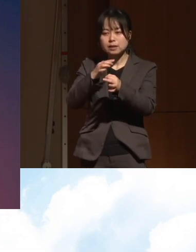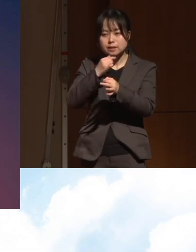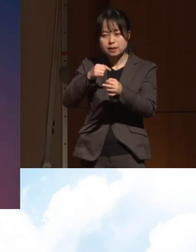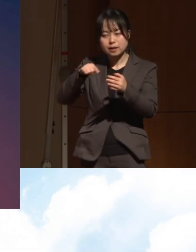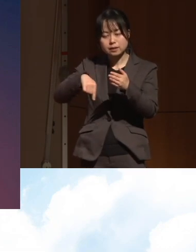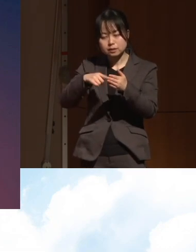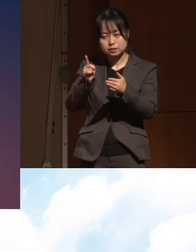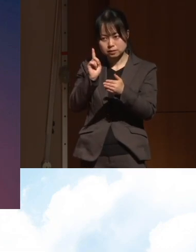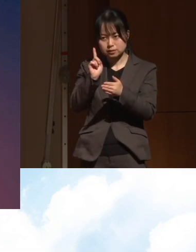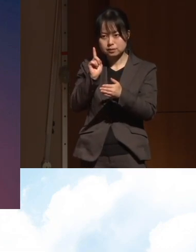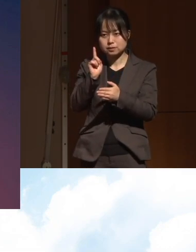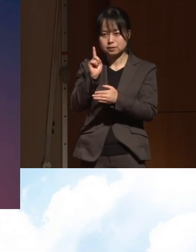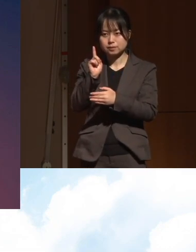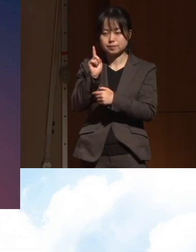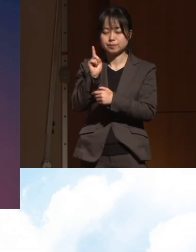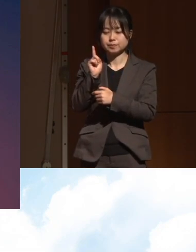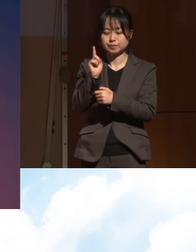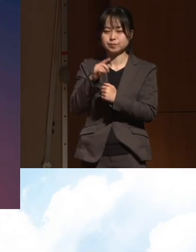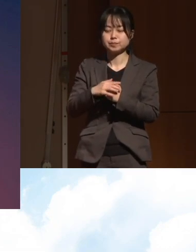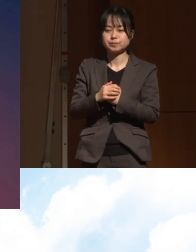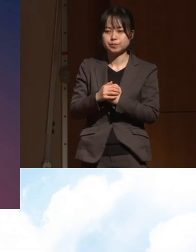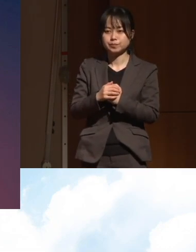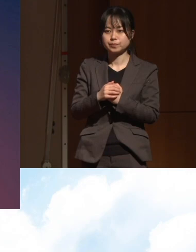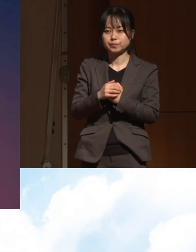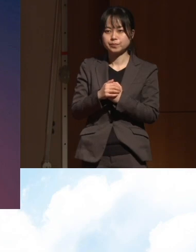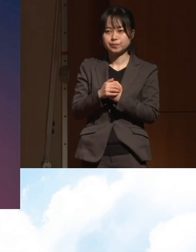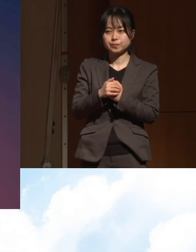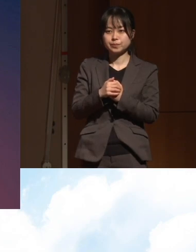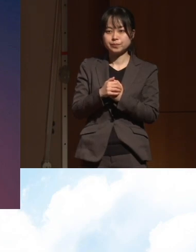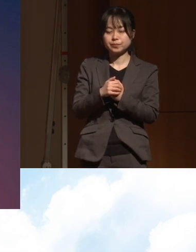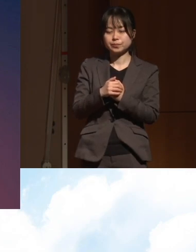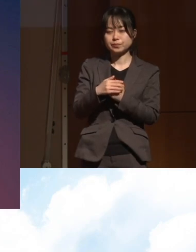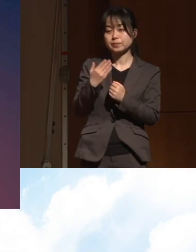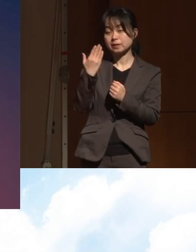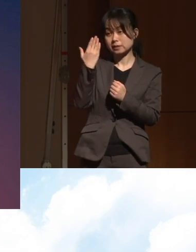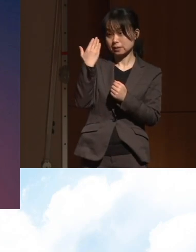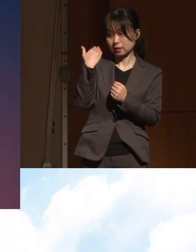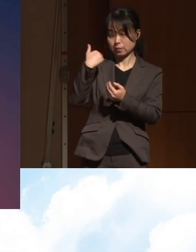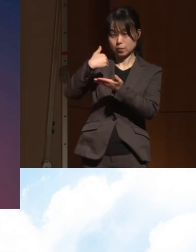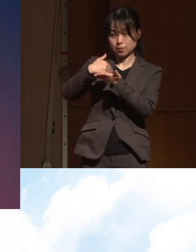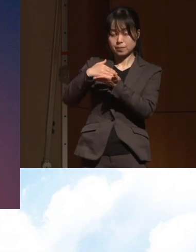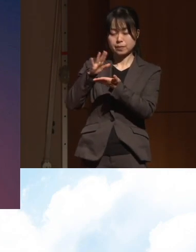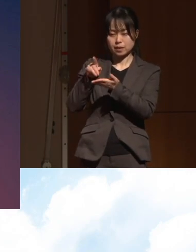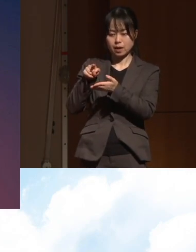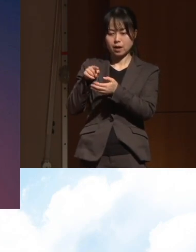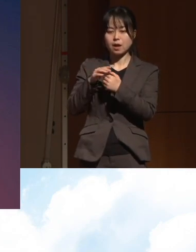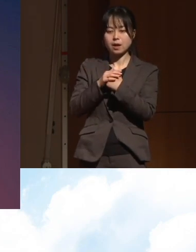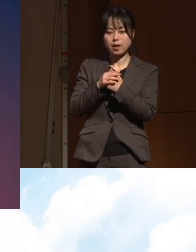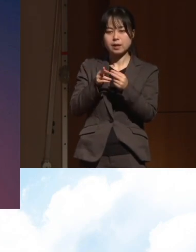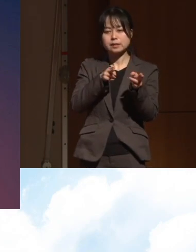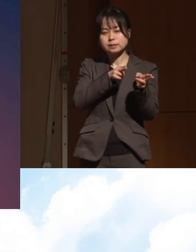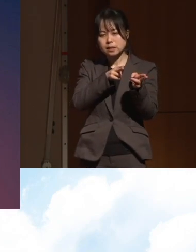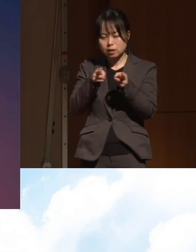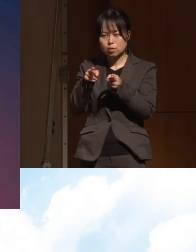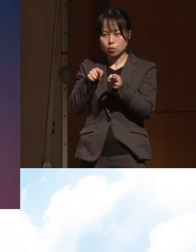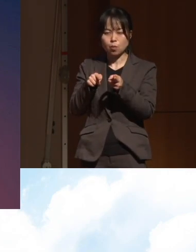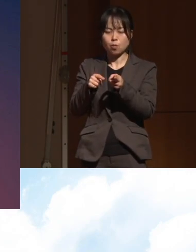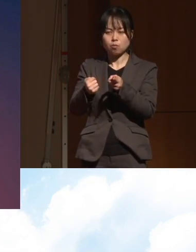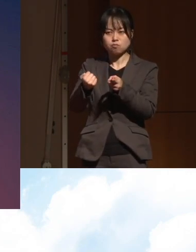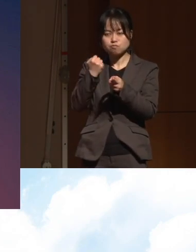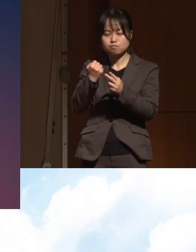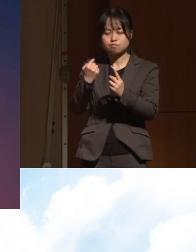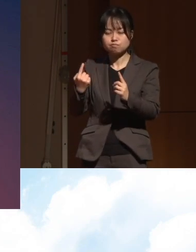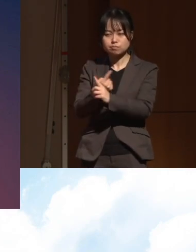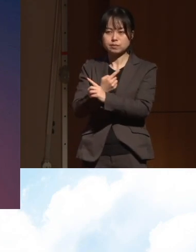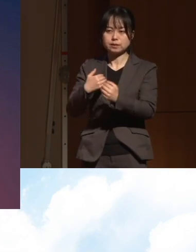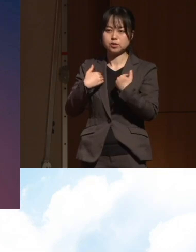conveyed a similar message in his talk. You need strong science, you need strong institutions, and you need strong